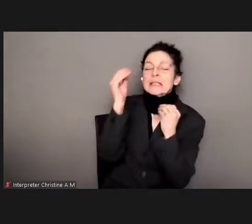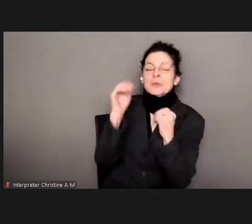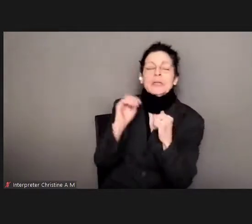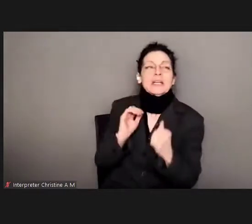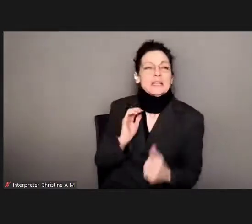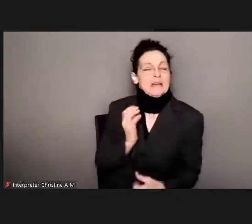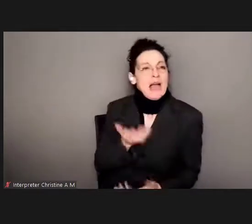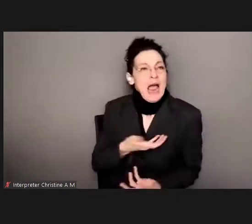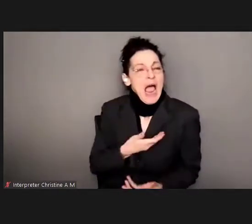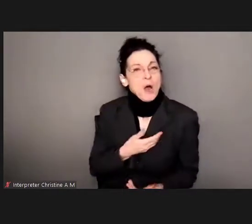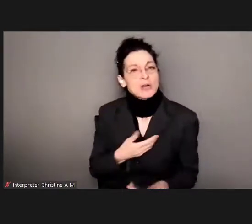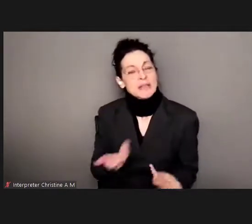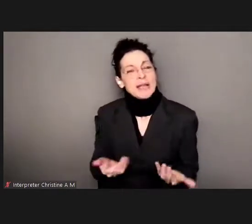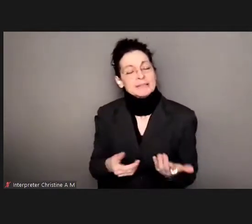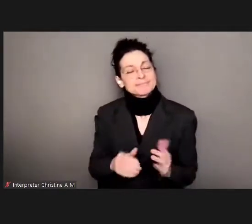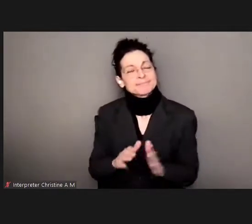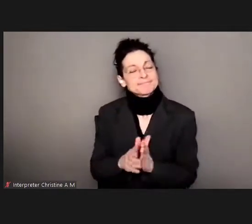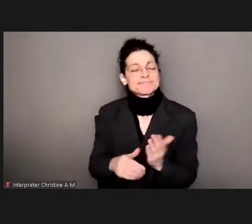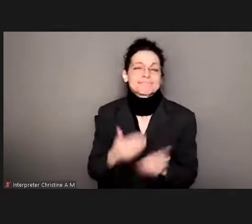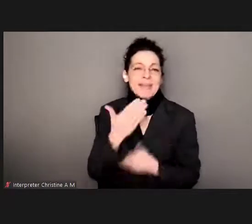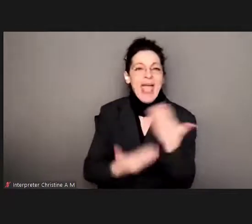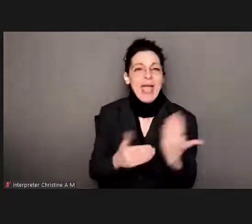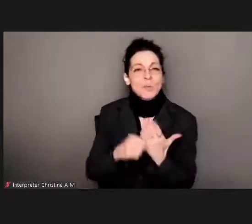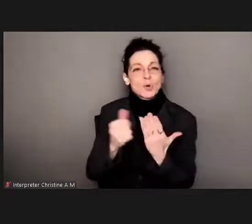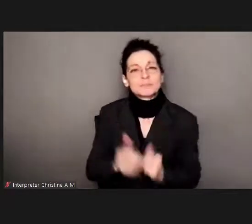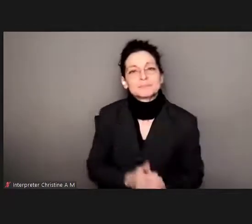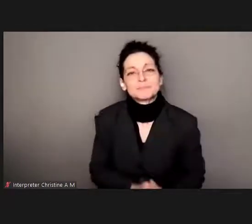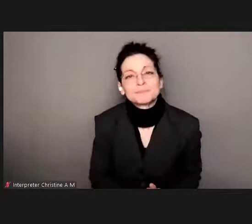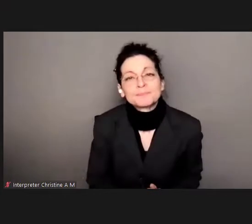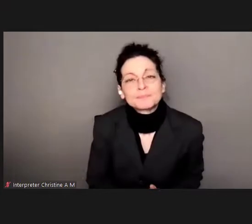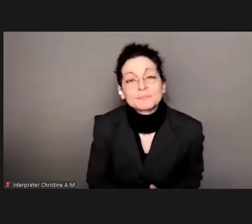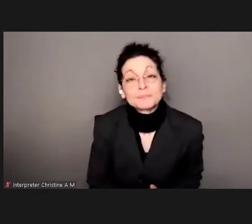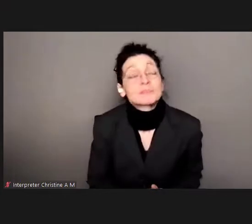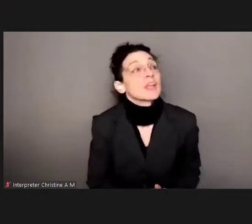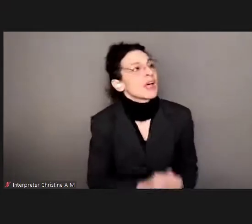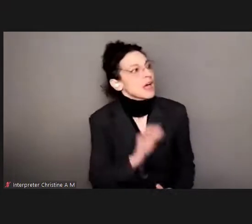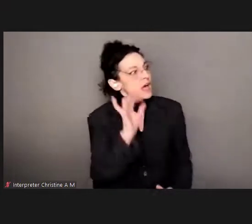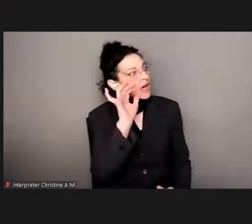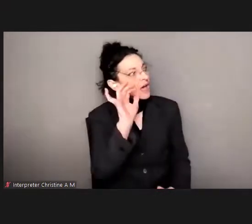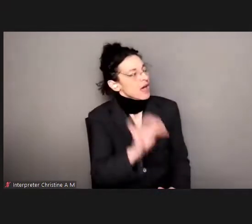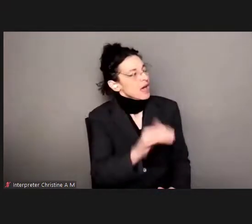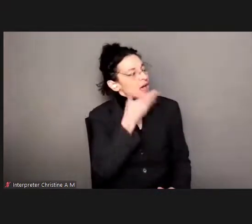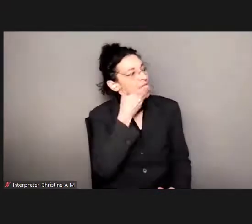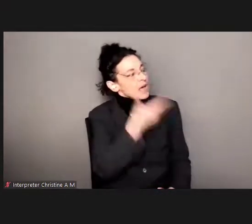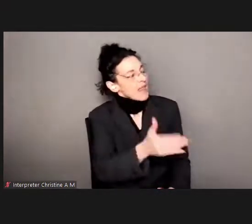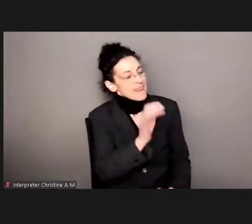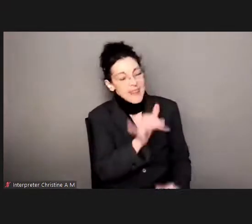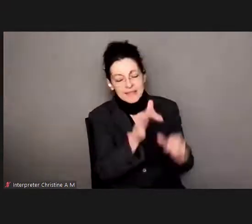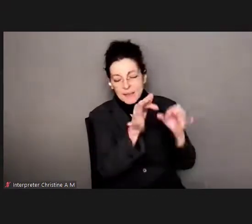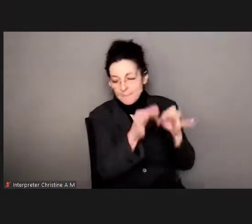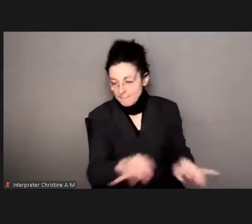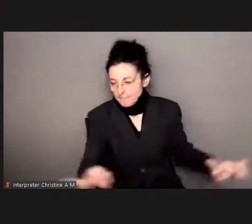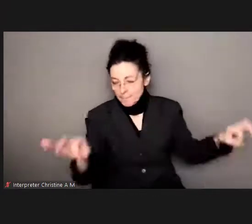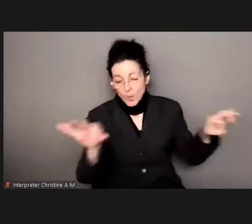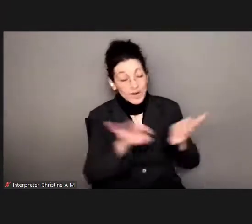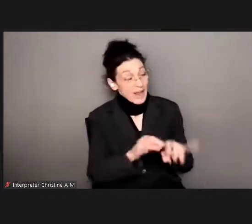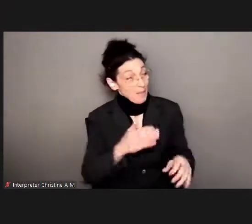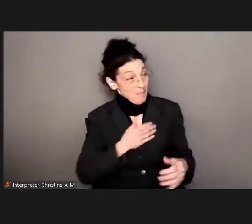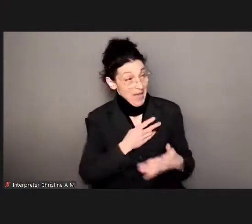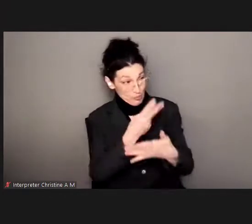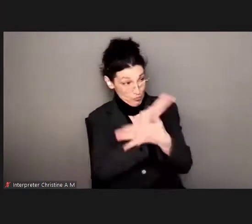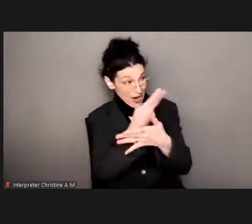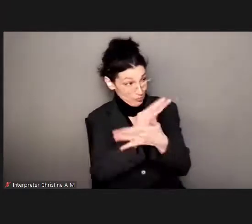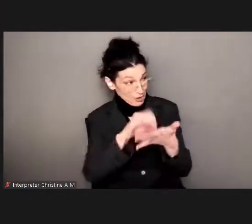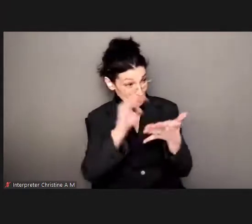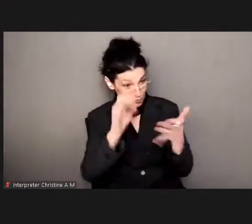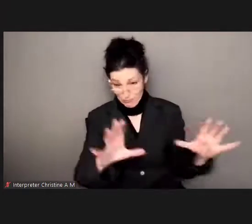That's a really important thing. Actually, my graduate seminar was just talking about that recently in terms of how it overlaps with other issues,